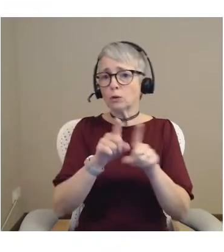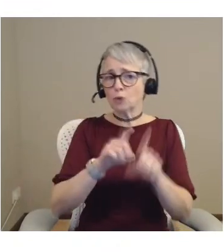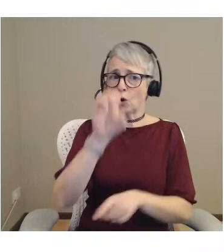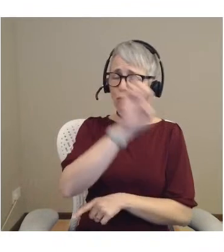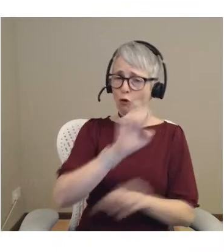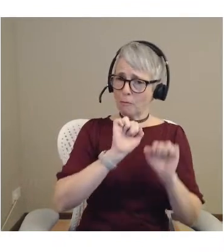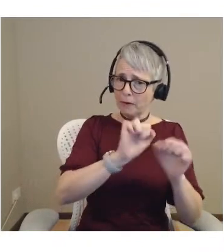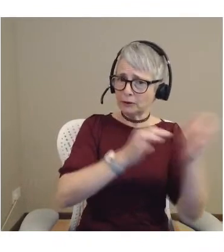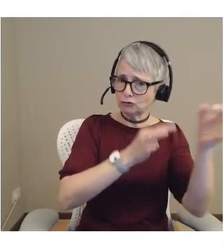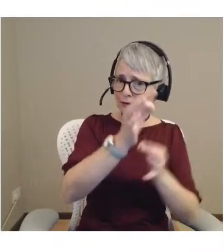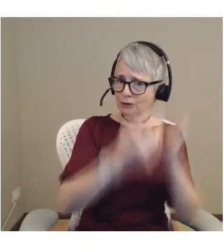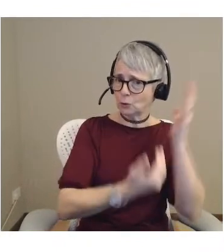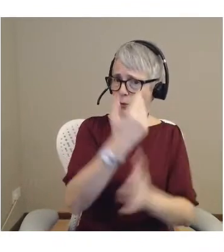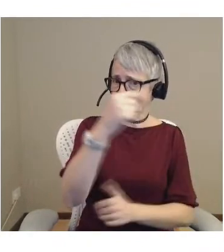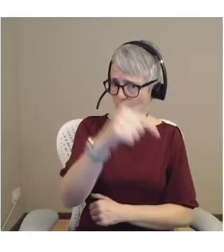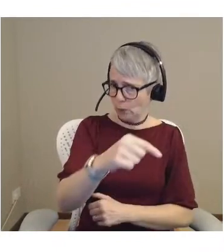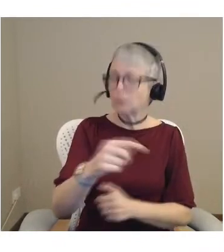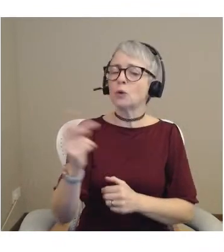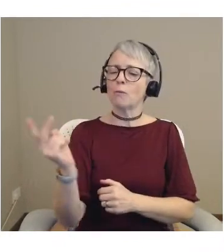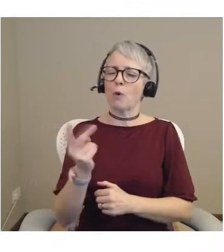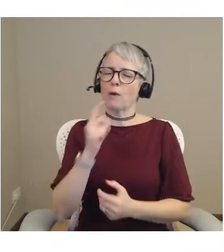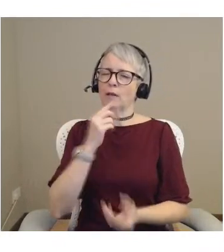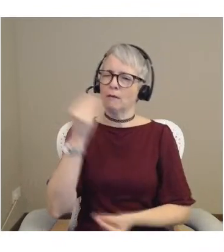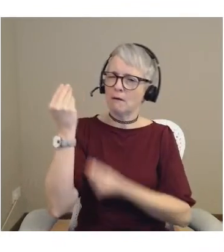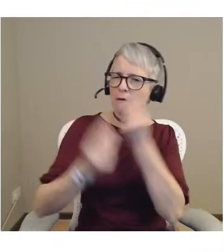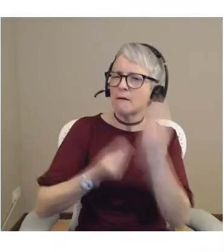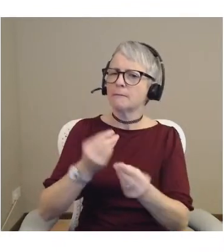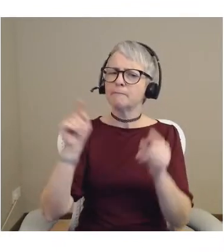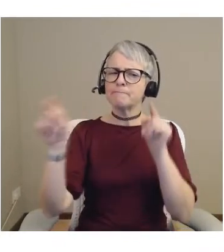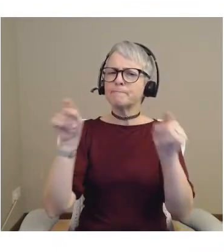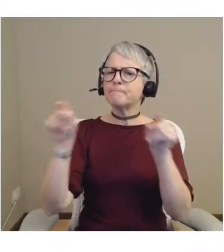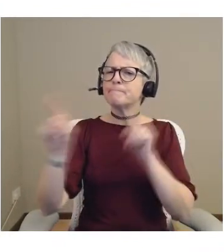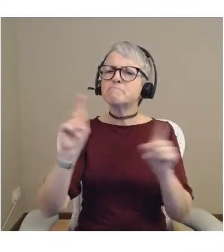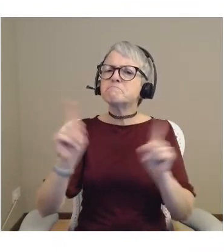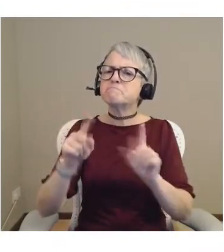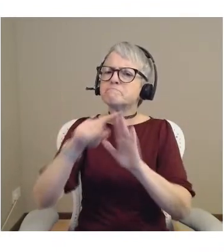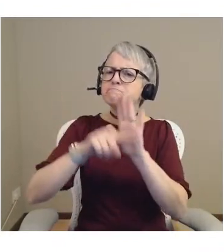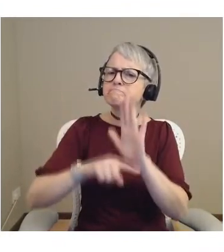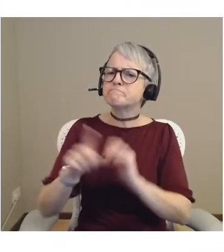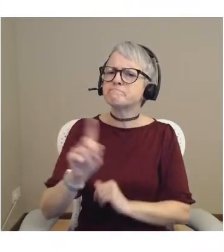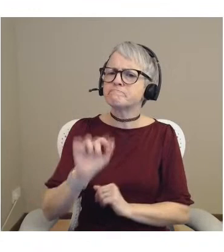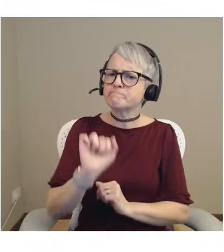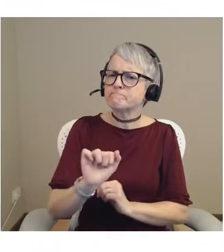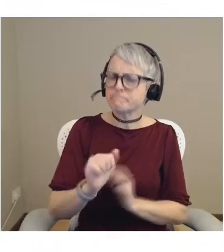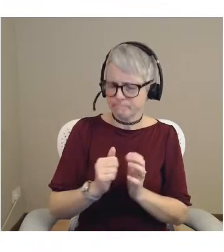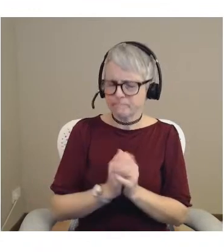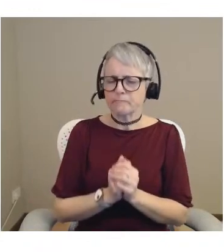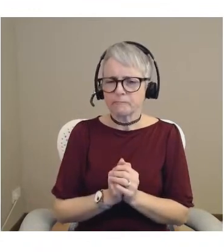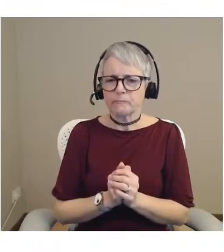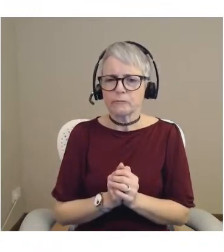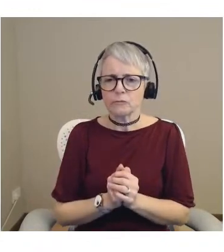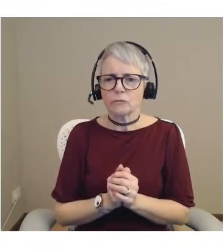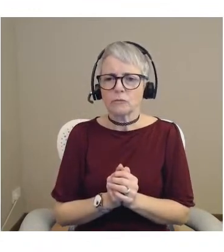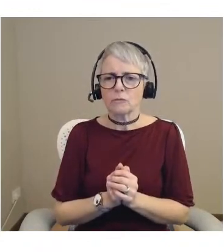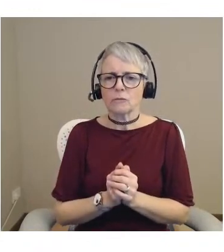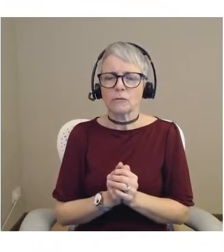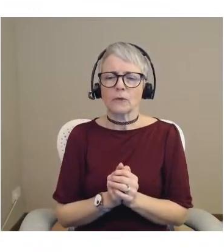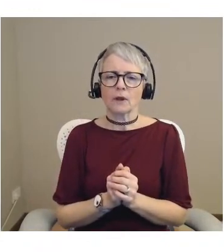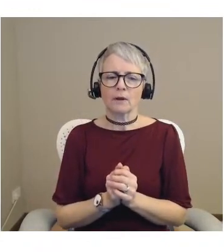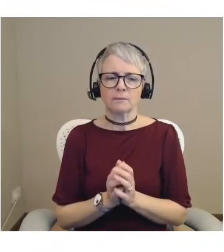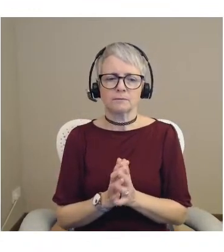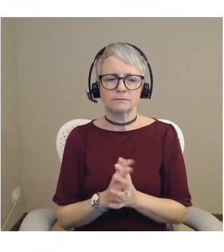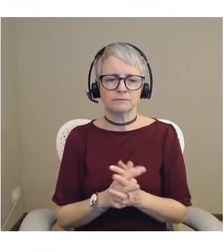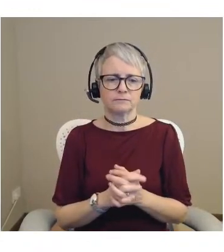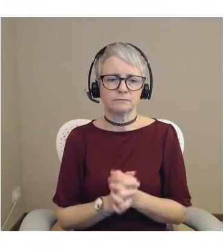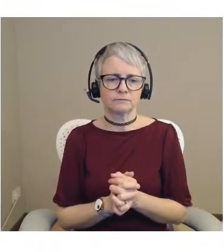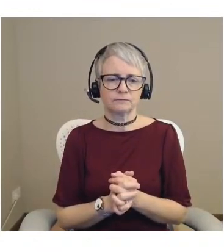They're going to introduce that to you and explain a little bit about that framework, and so you can understand the context of that policy that's changing around us at the moment. Over